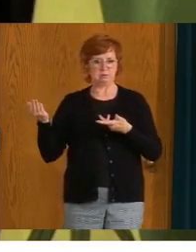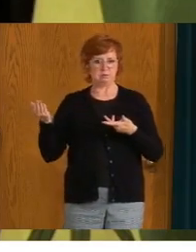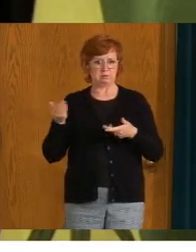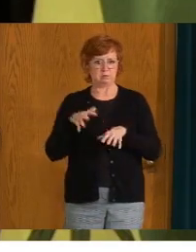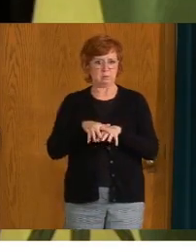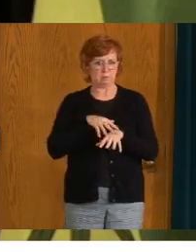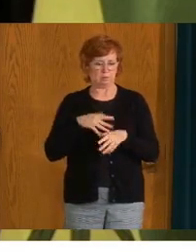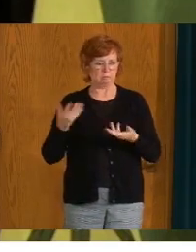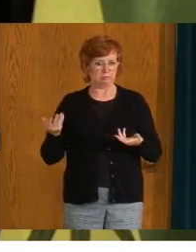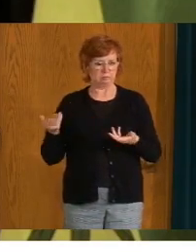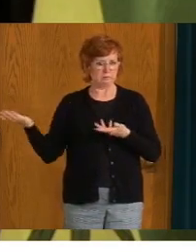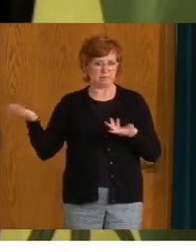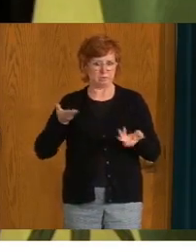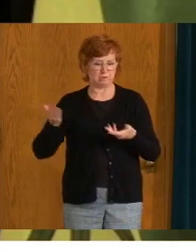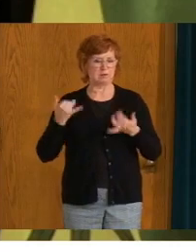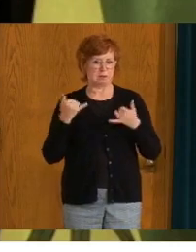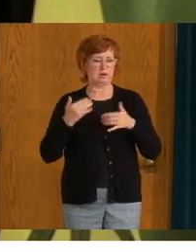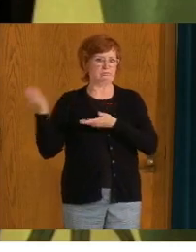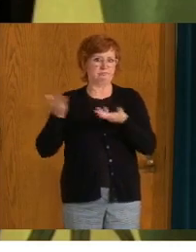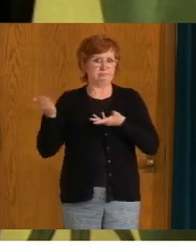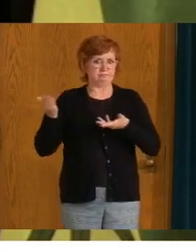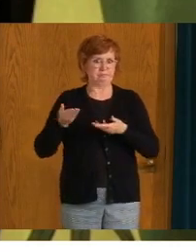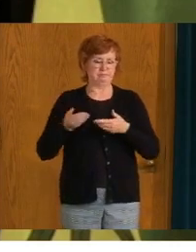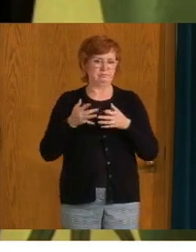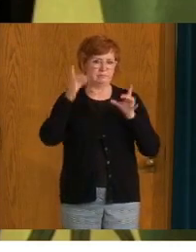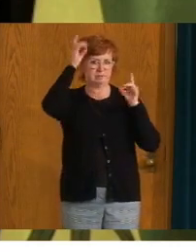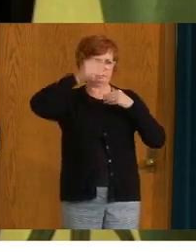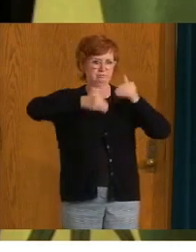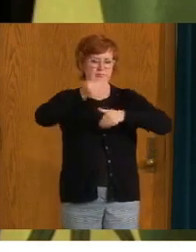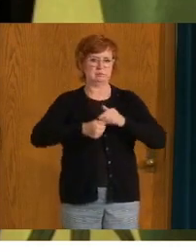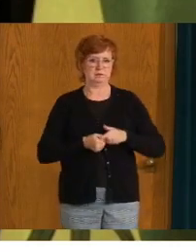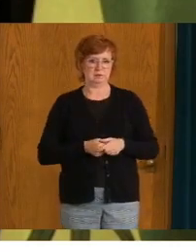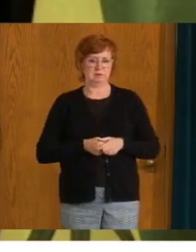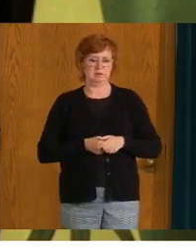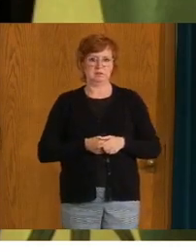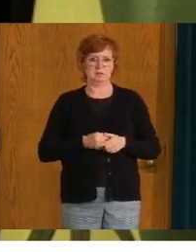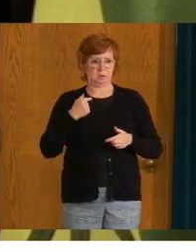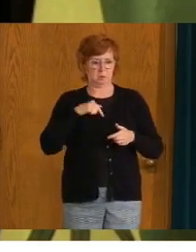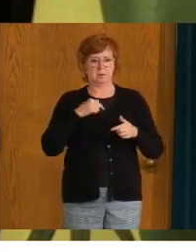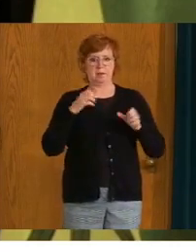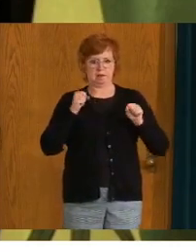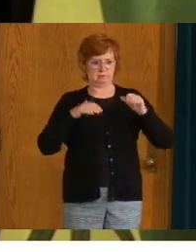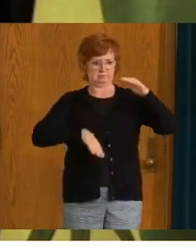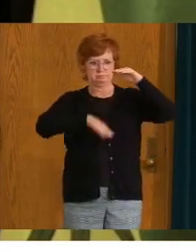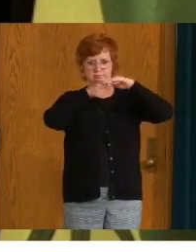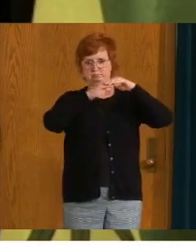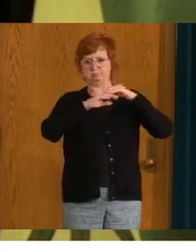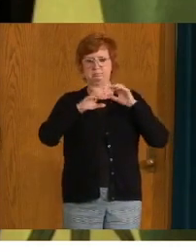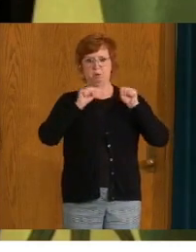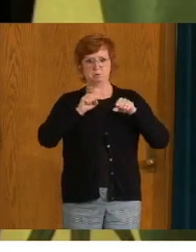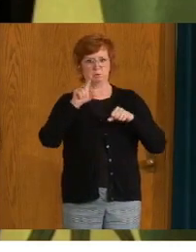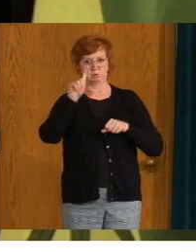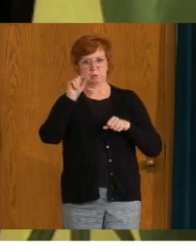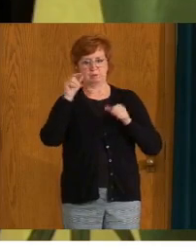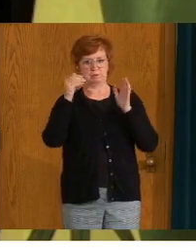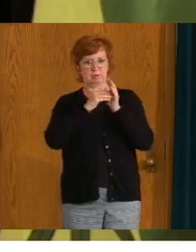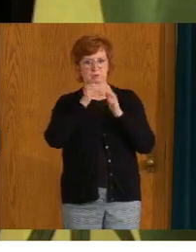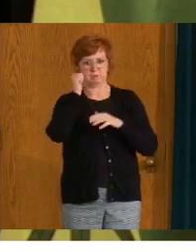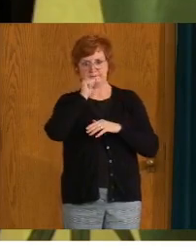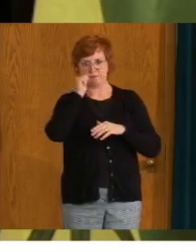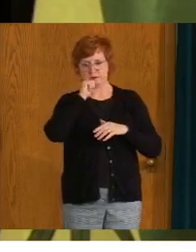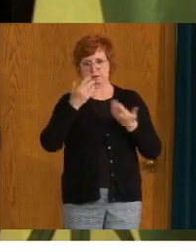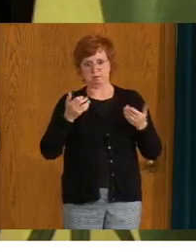day. We've shown that on a number of days, and we want everyone in the province to consider not only getting their